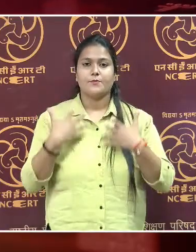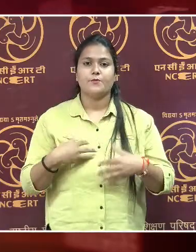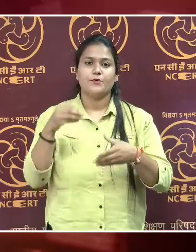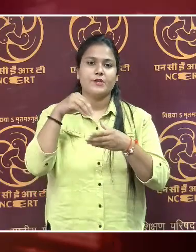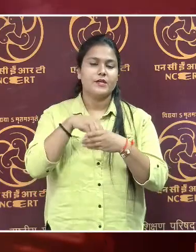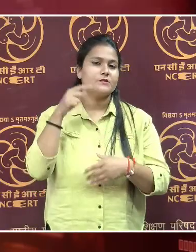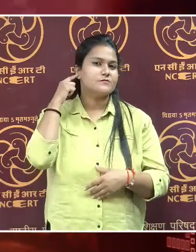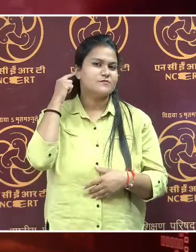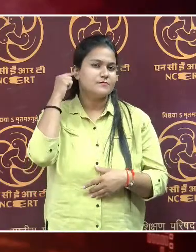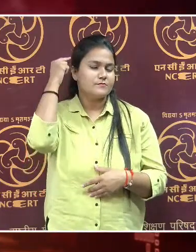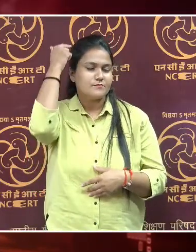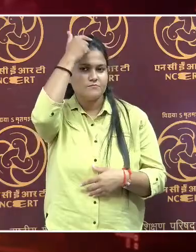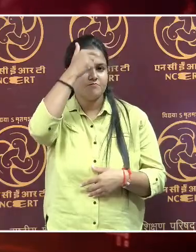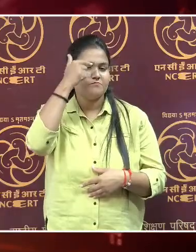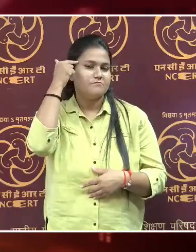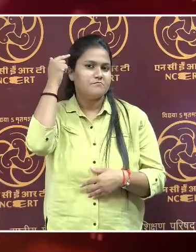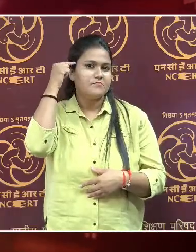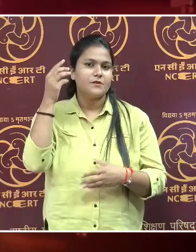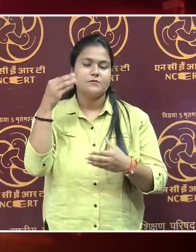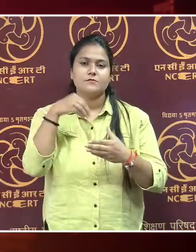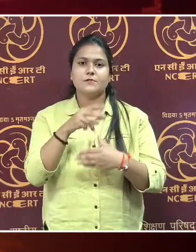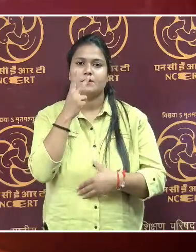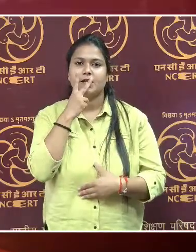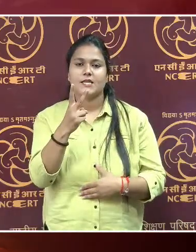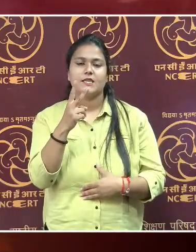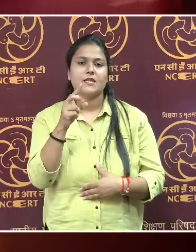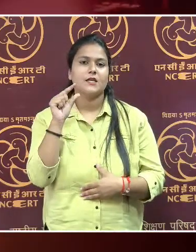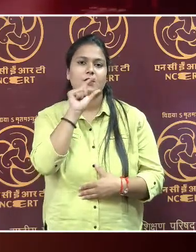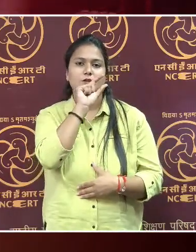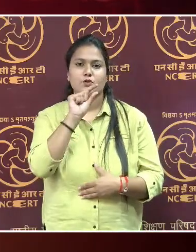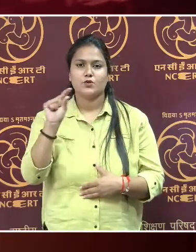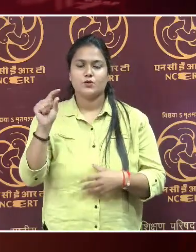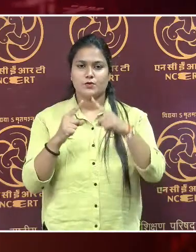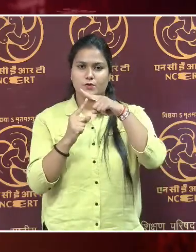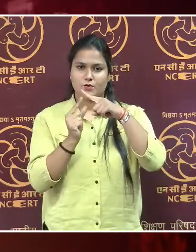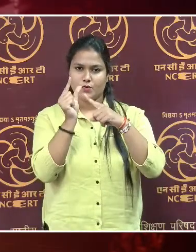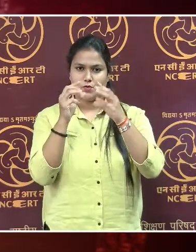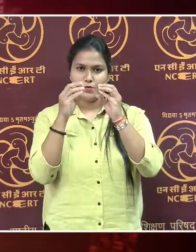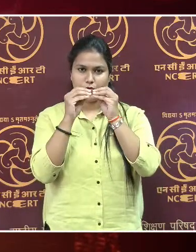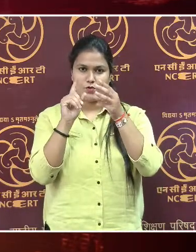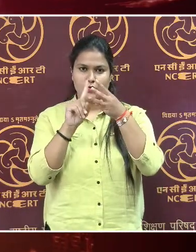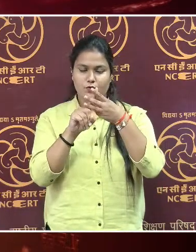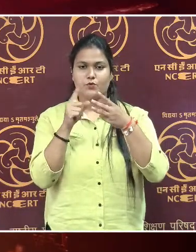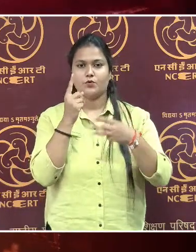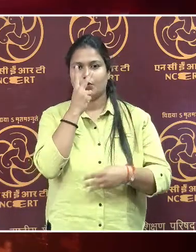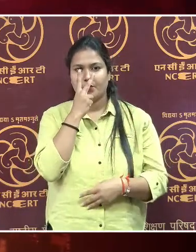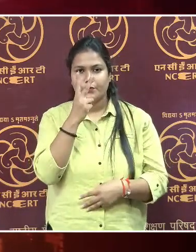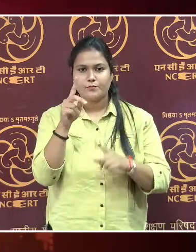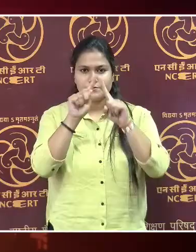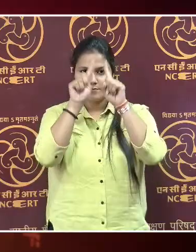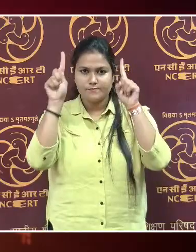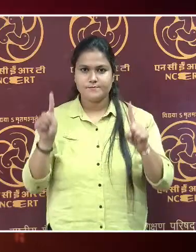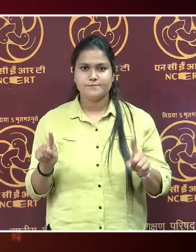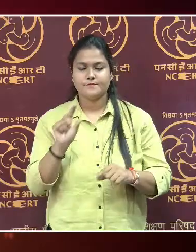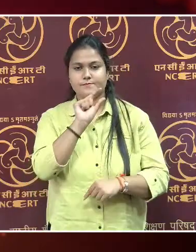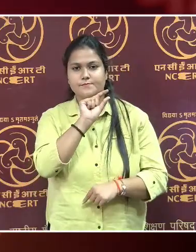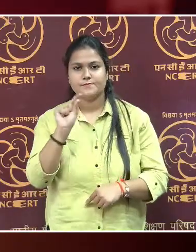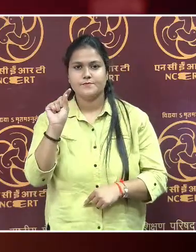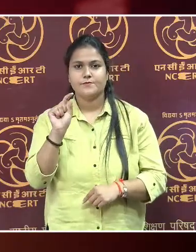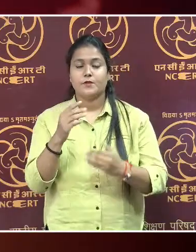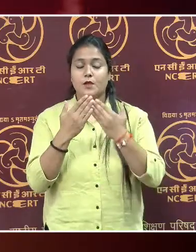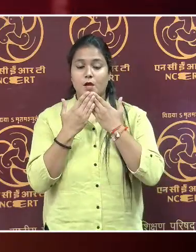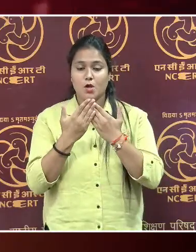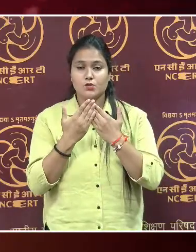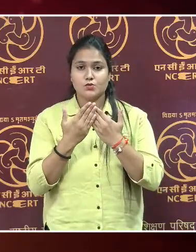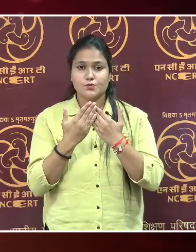well as understanding. And you can see this tube which is called as eustachian tube. This also plays a very important role, and especially for school going